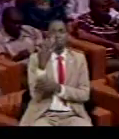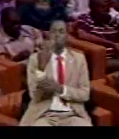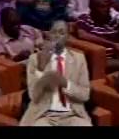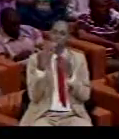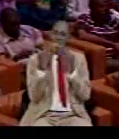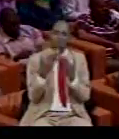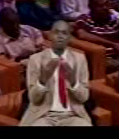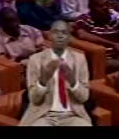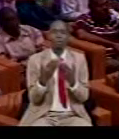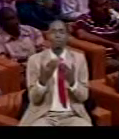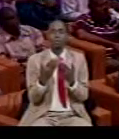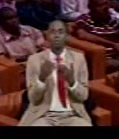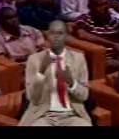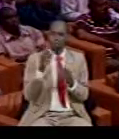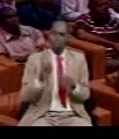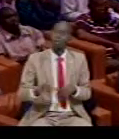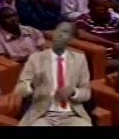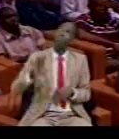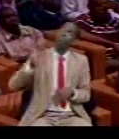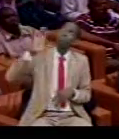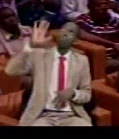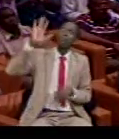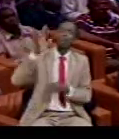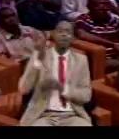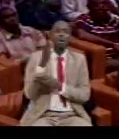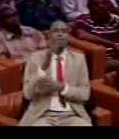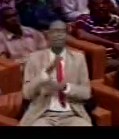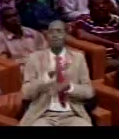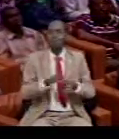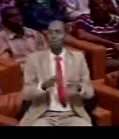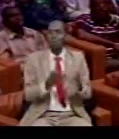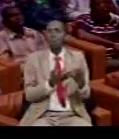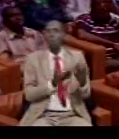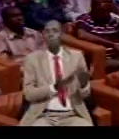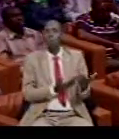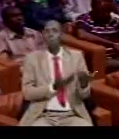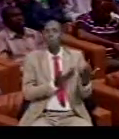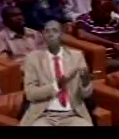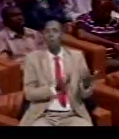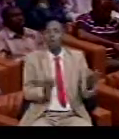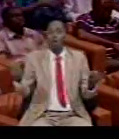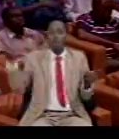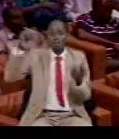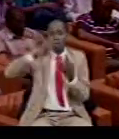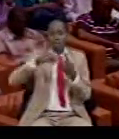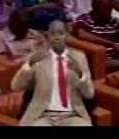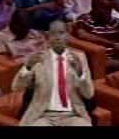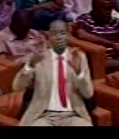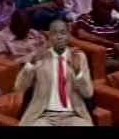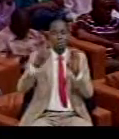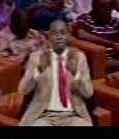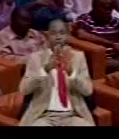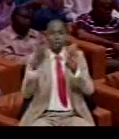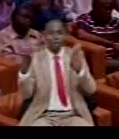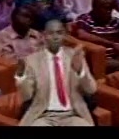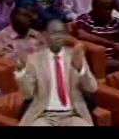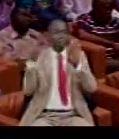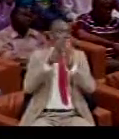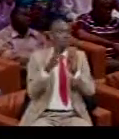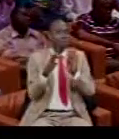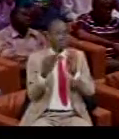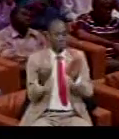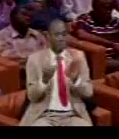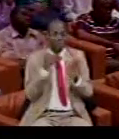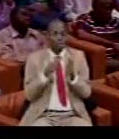you. The door is open now. Don't wait too long until the door is shut. Raise up that hand